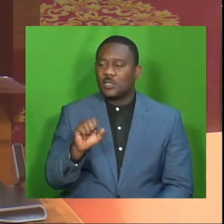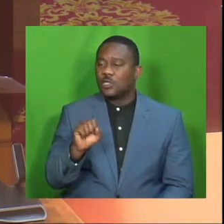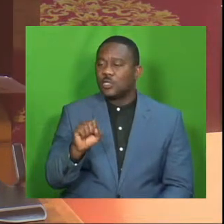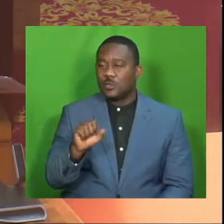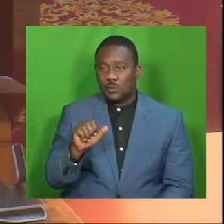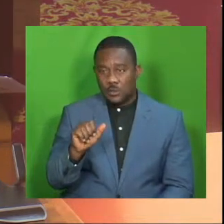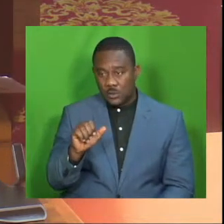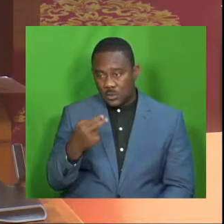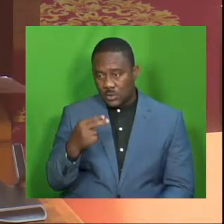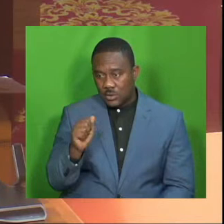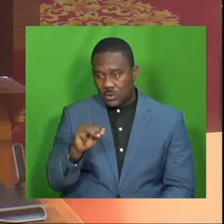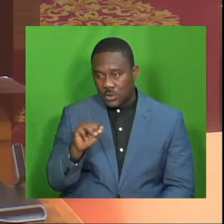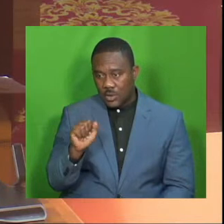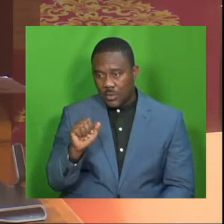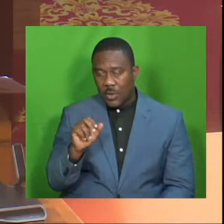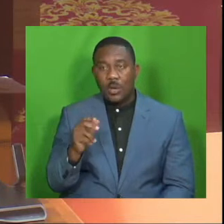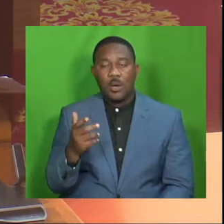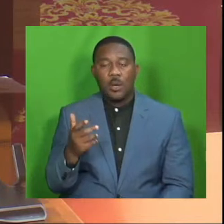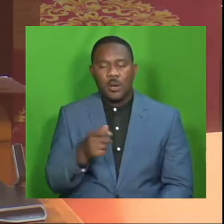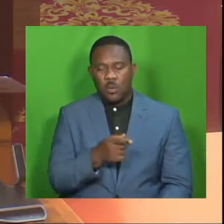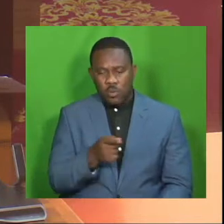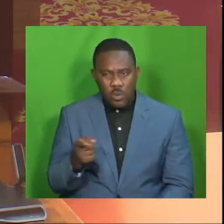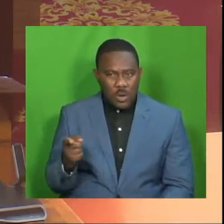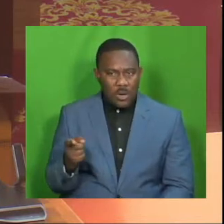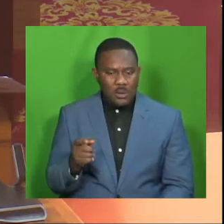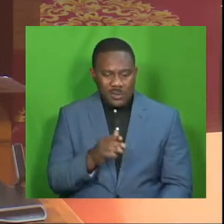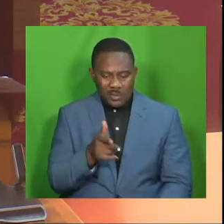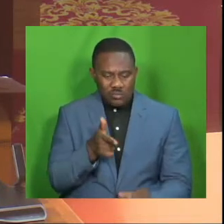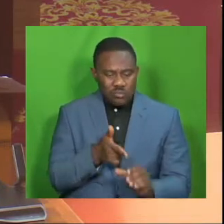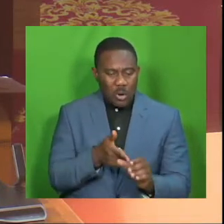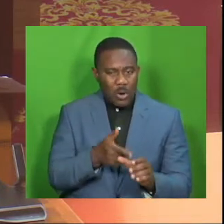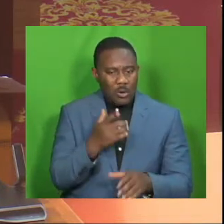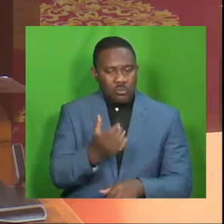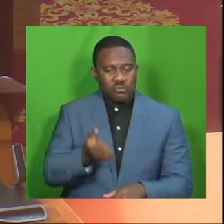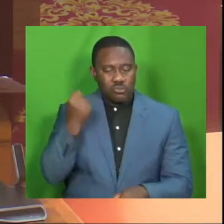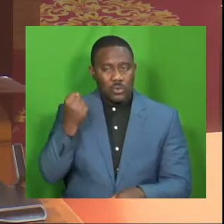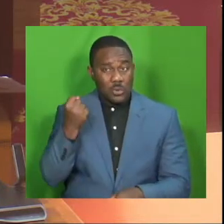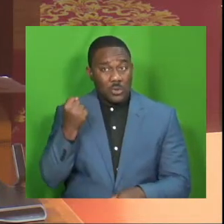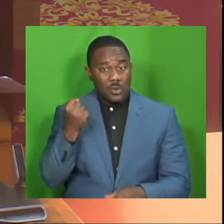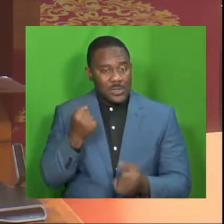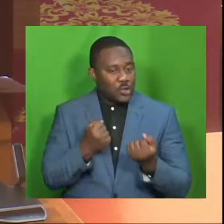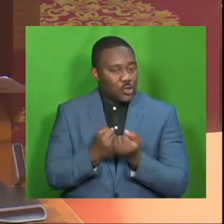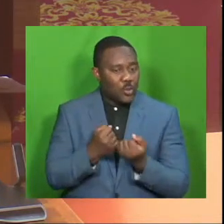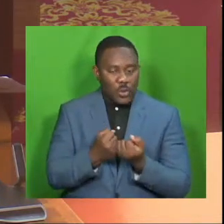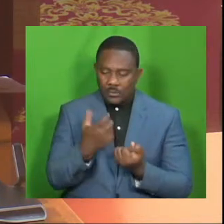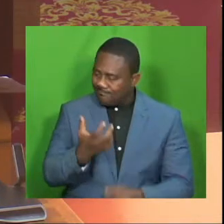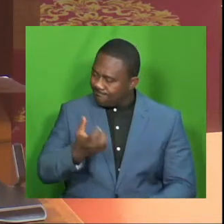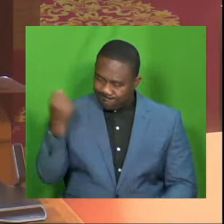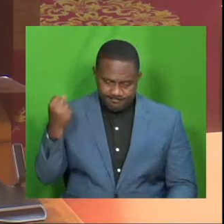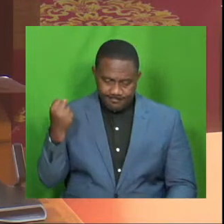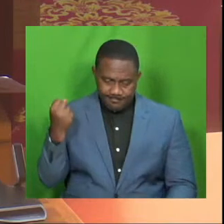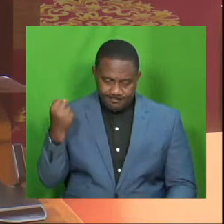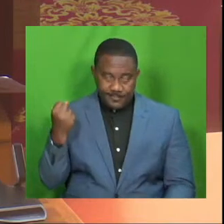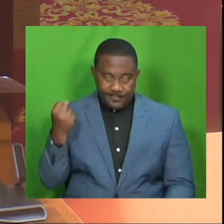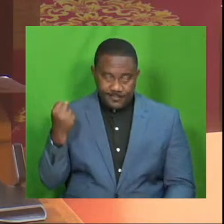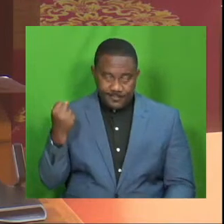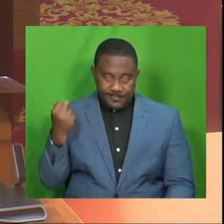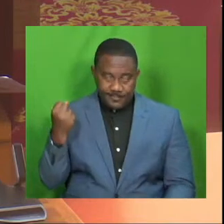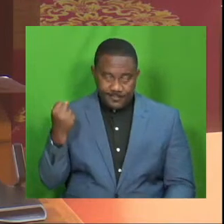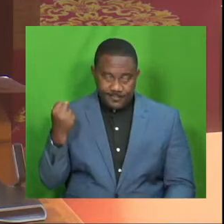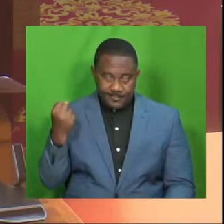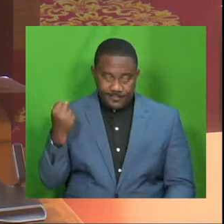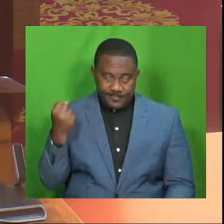suspended for a period as a deterrent measures. In the industrial subsector,